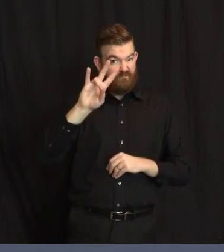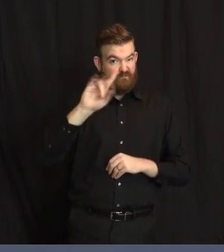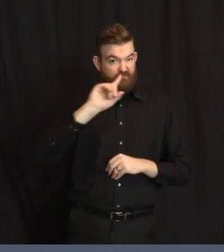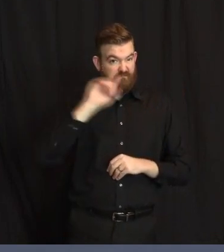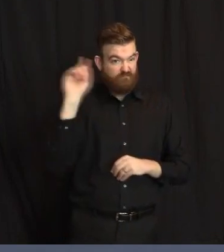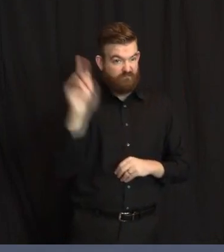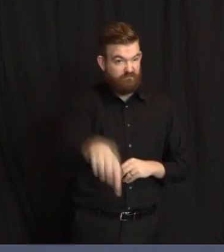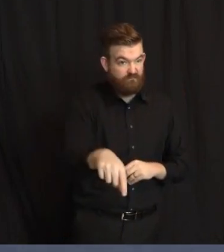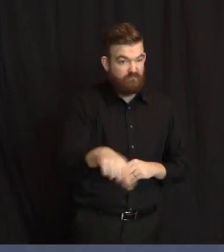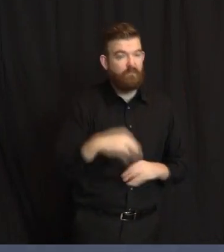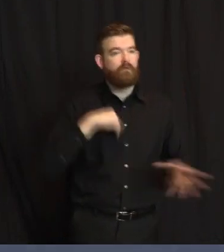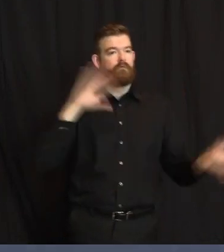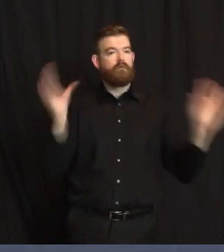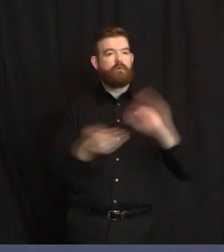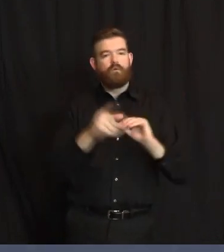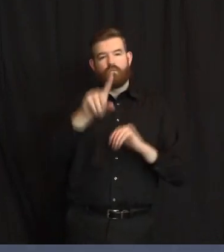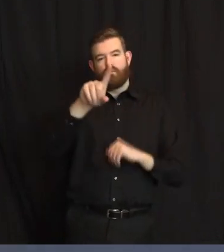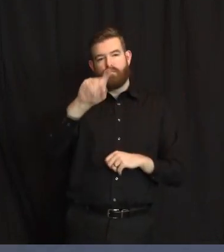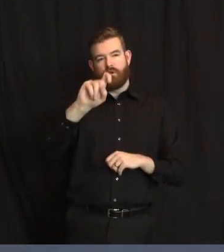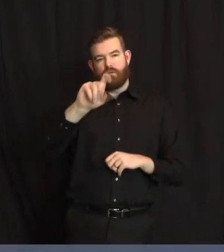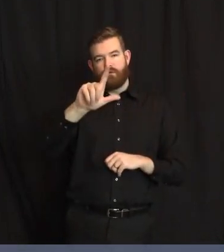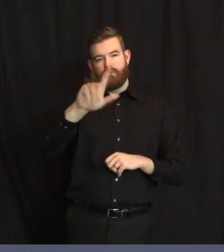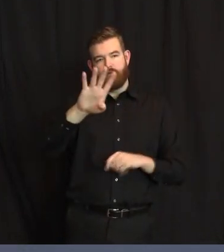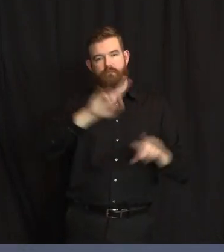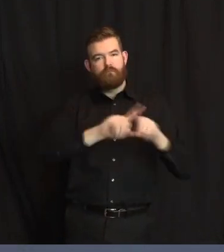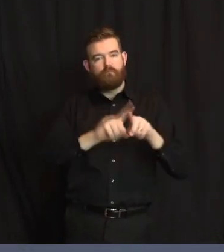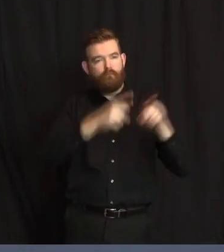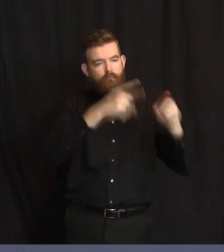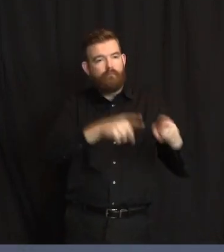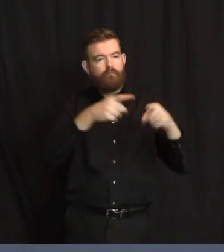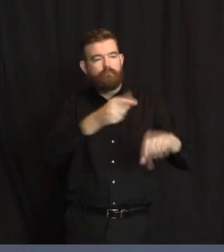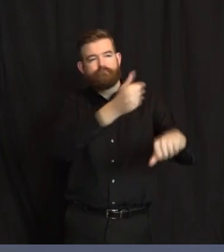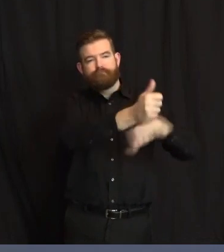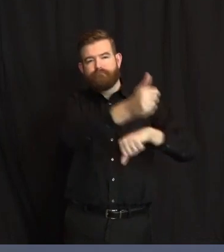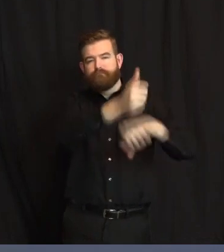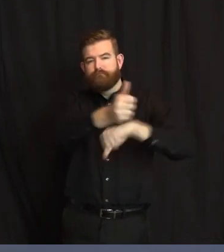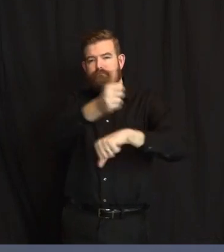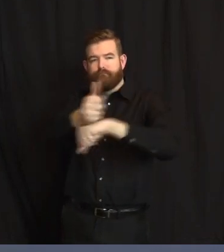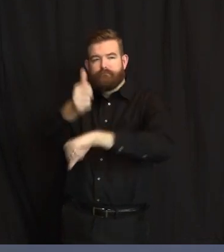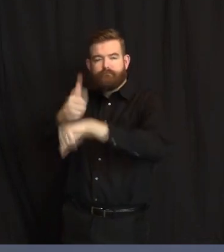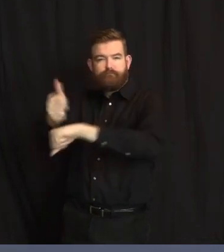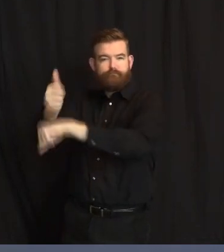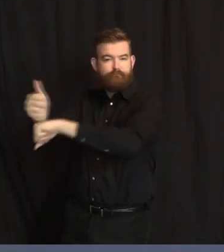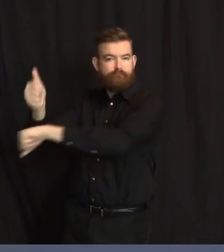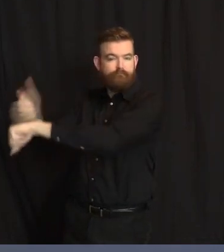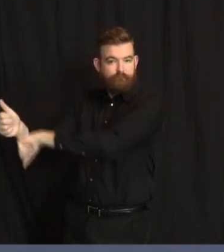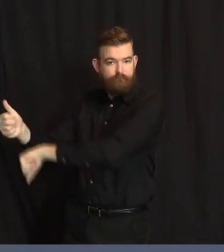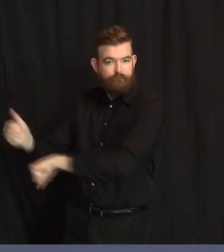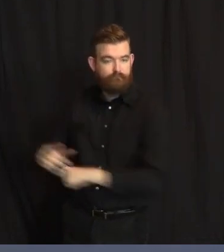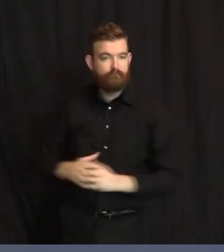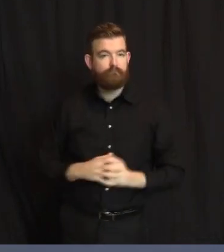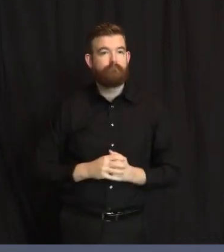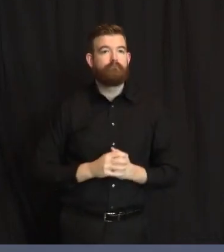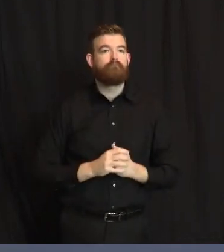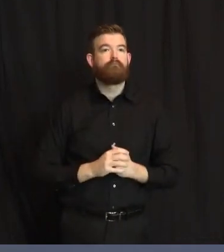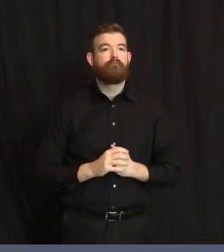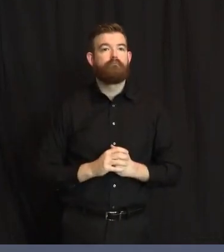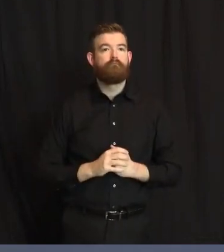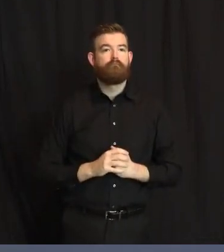124 incidents that have risen to the level of an indictable crime. Beyond compliance, Governor, just as a quick